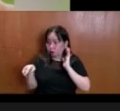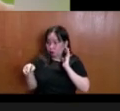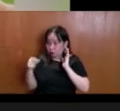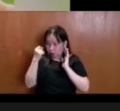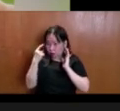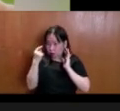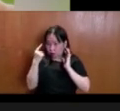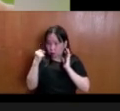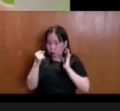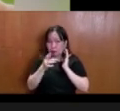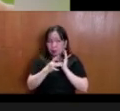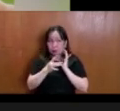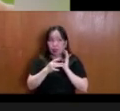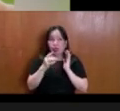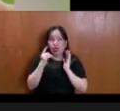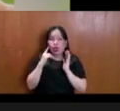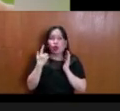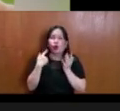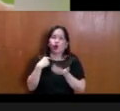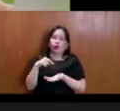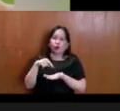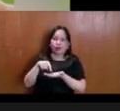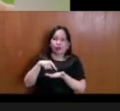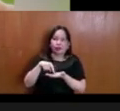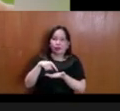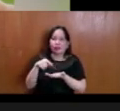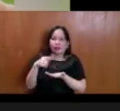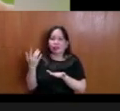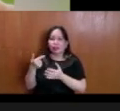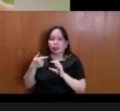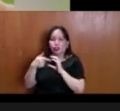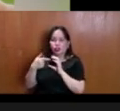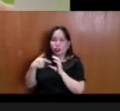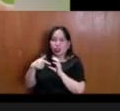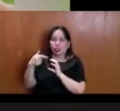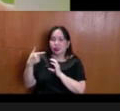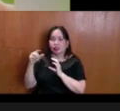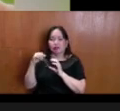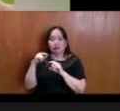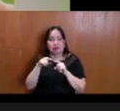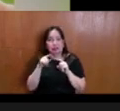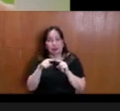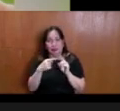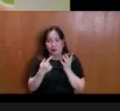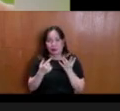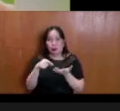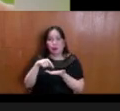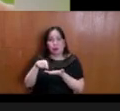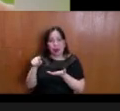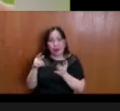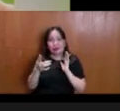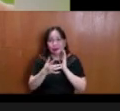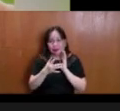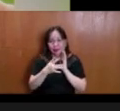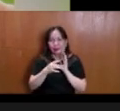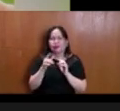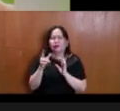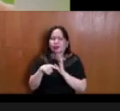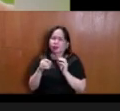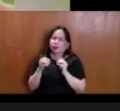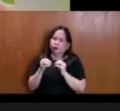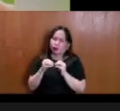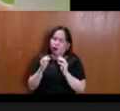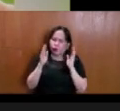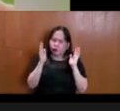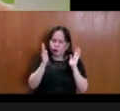about digital payment system like availing of GCash and the sort. But I later on I'll discuss